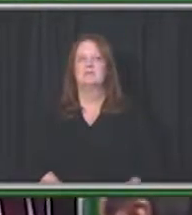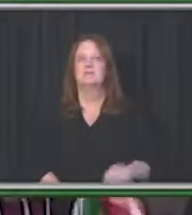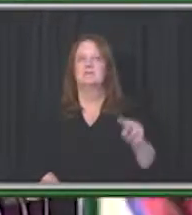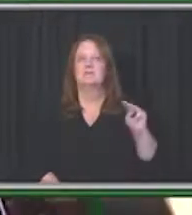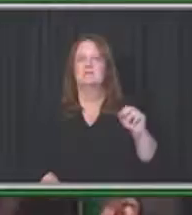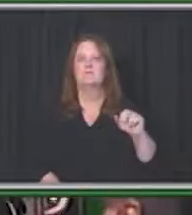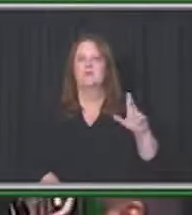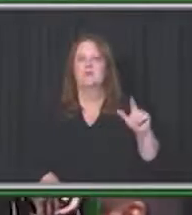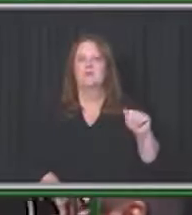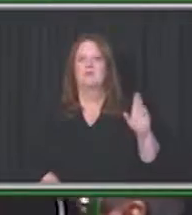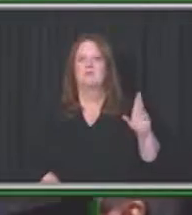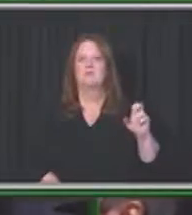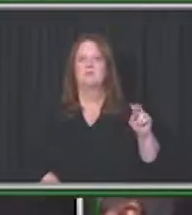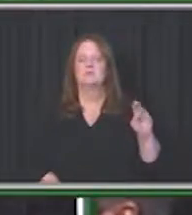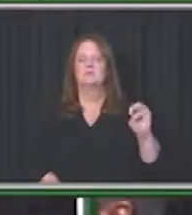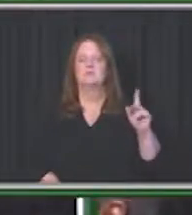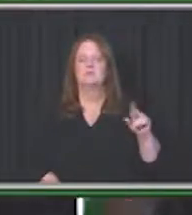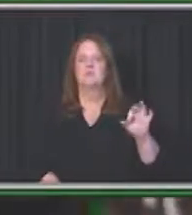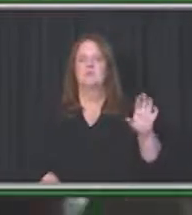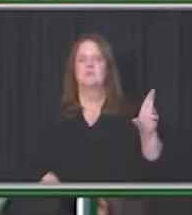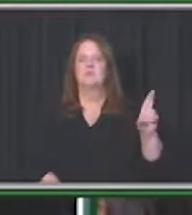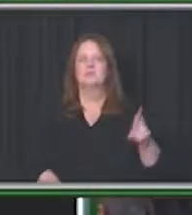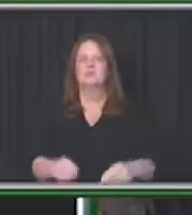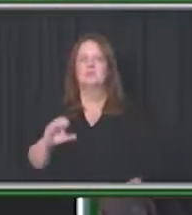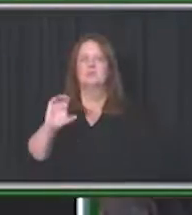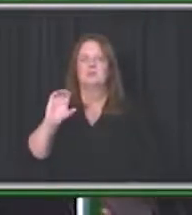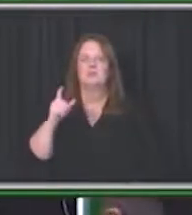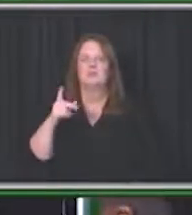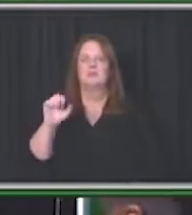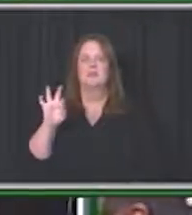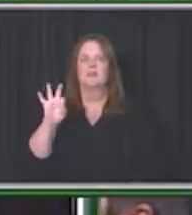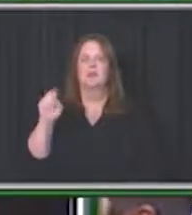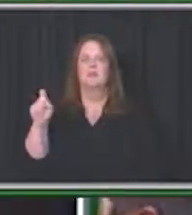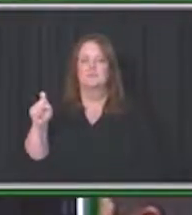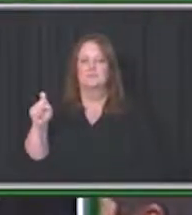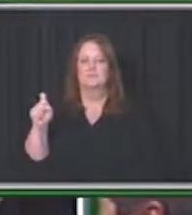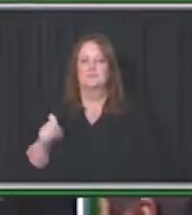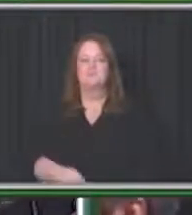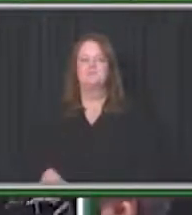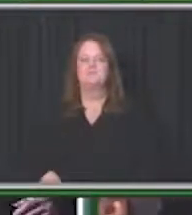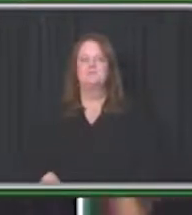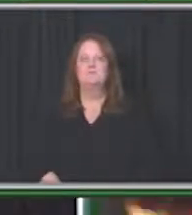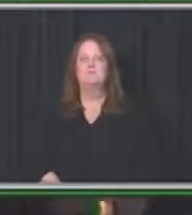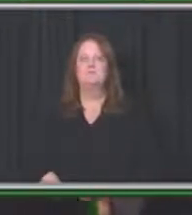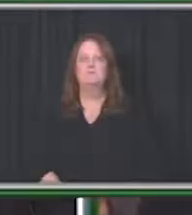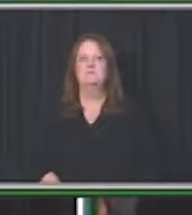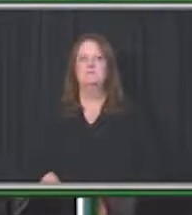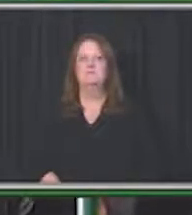Marlo Christine Naranda Foster. Phoebe Fox.